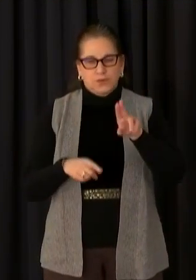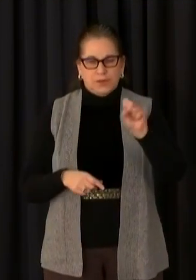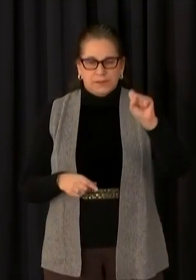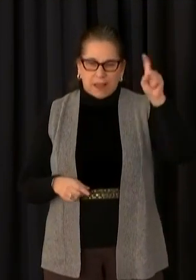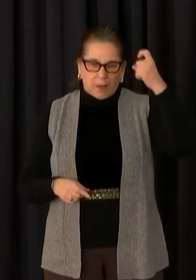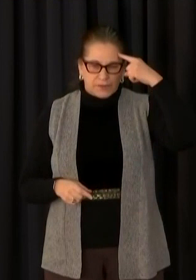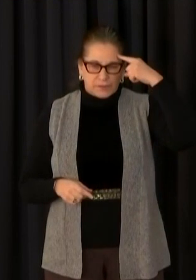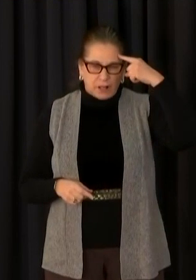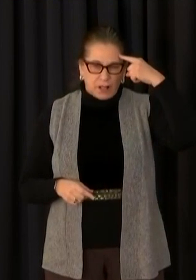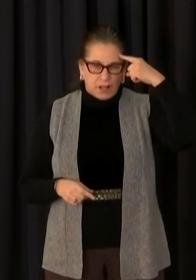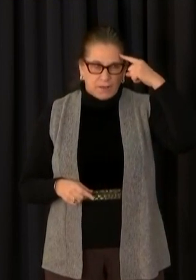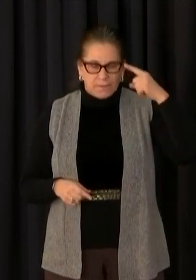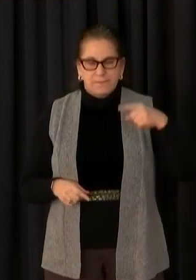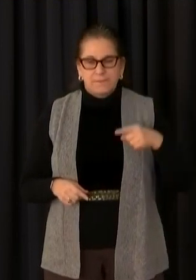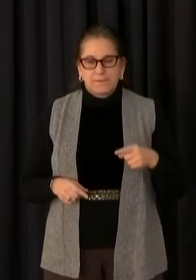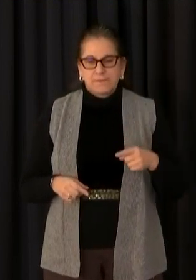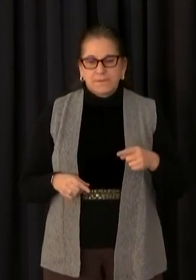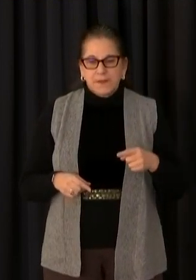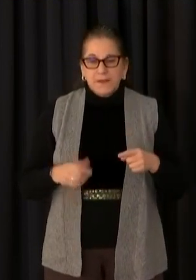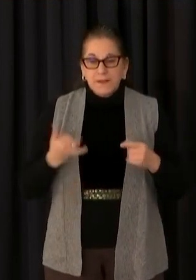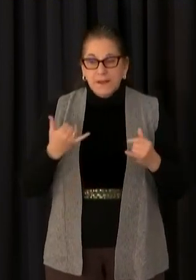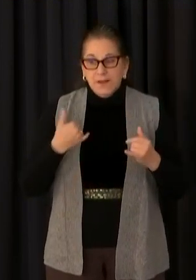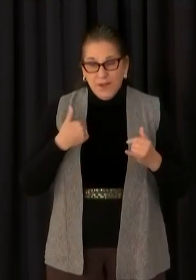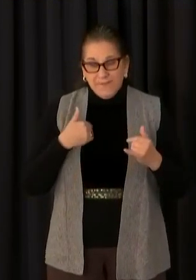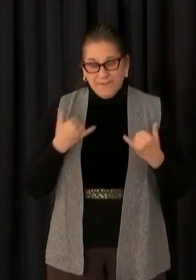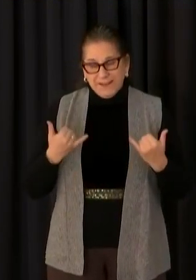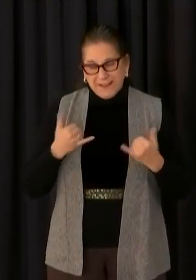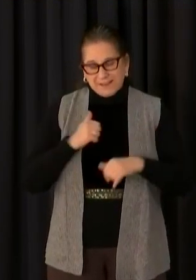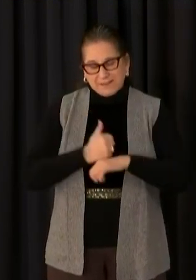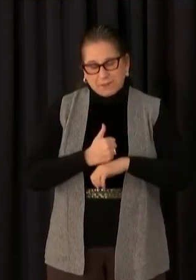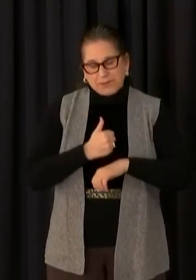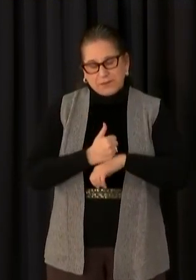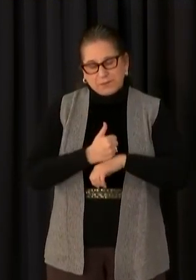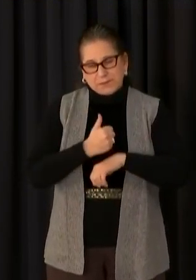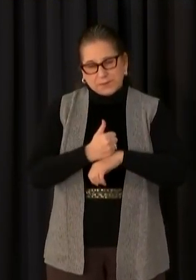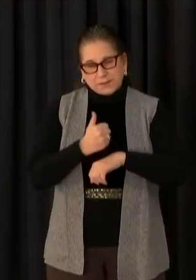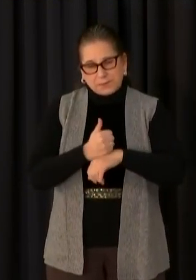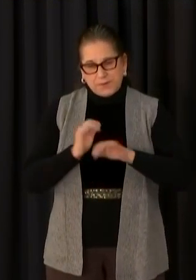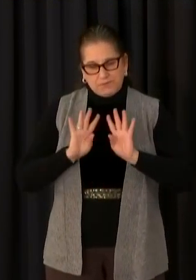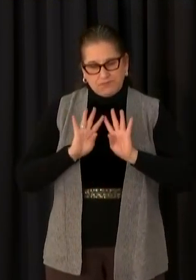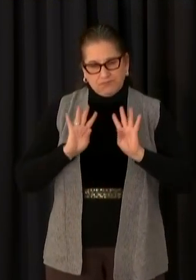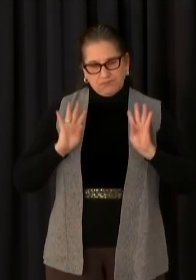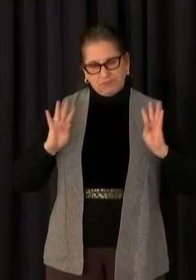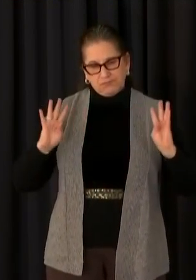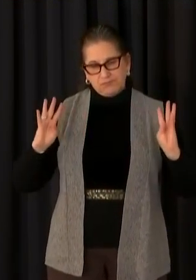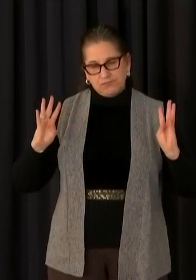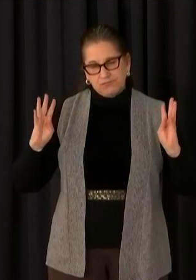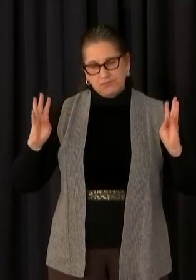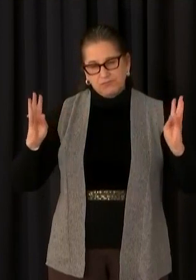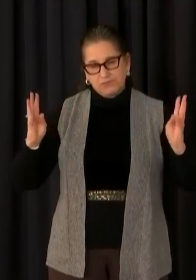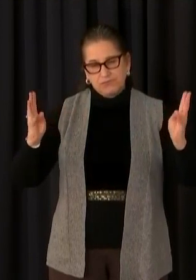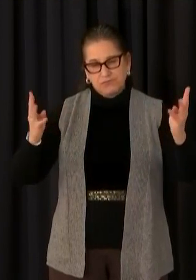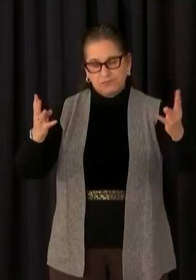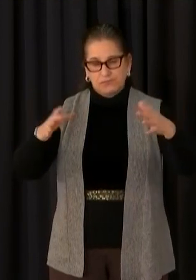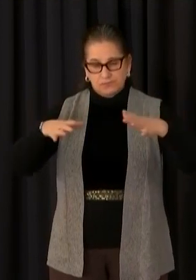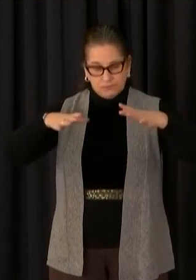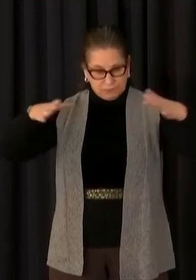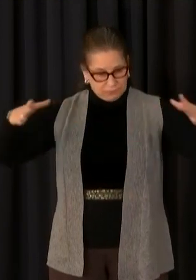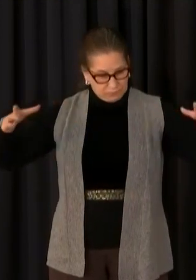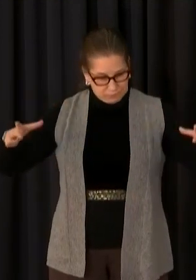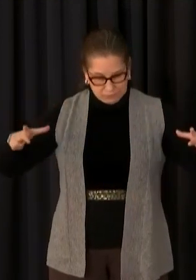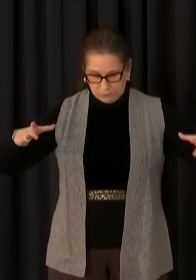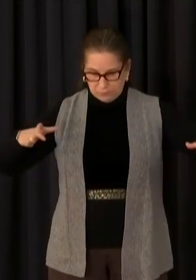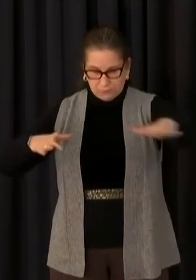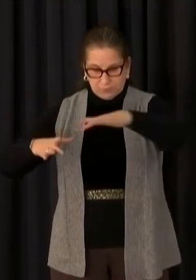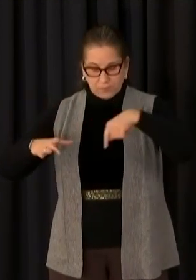additional preparations which have begun, and that includes around the inauguration perimeter, the